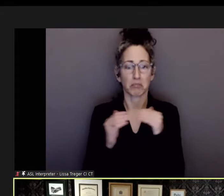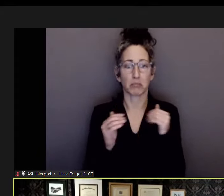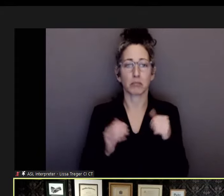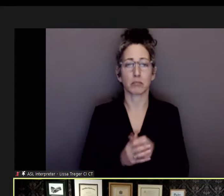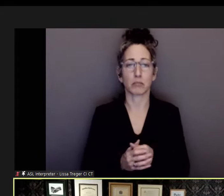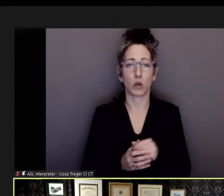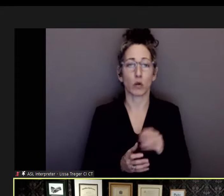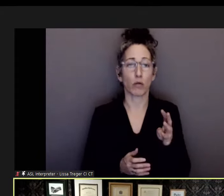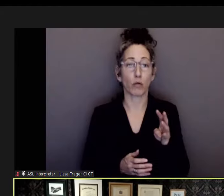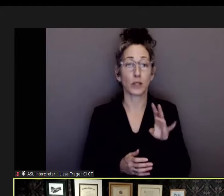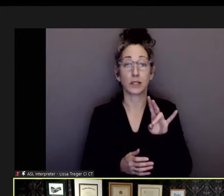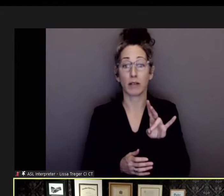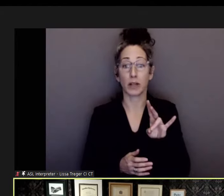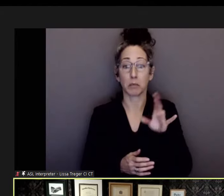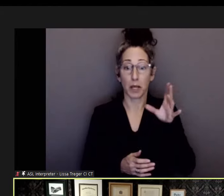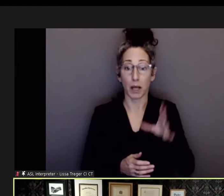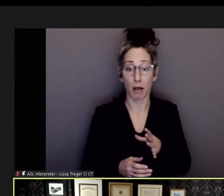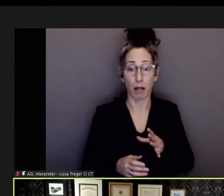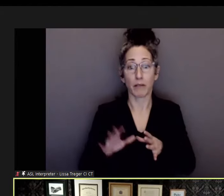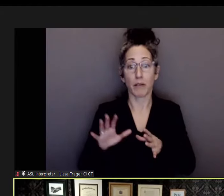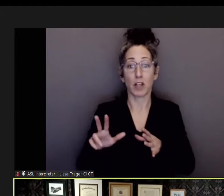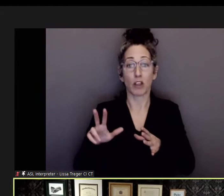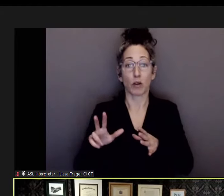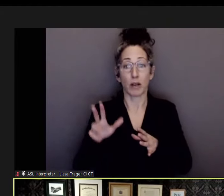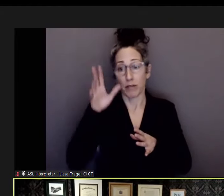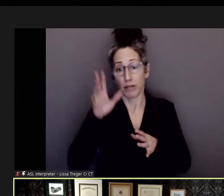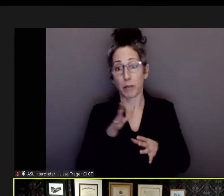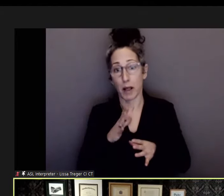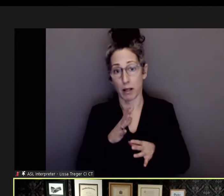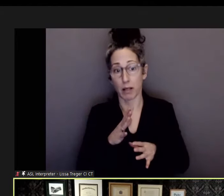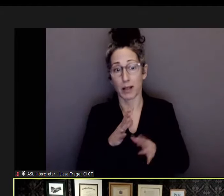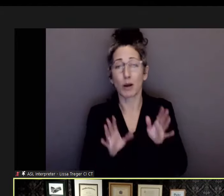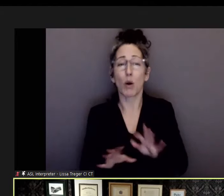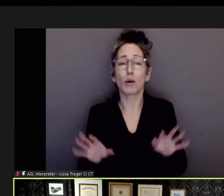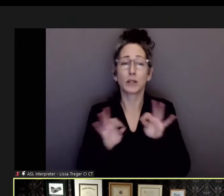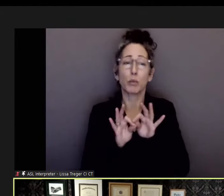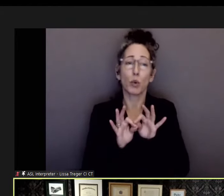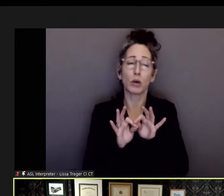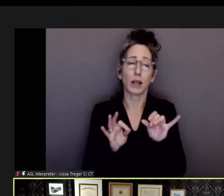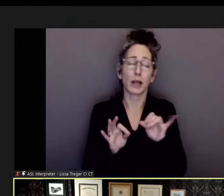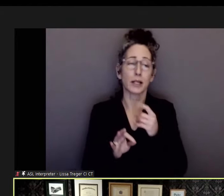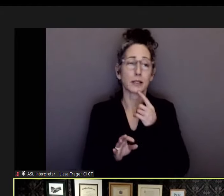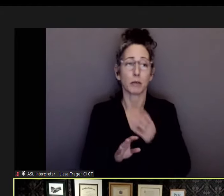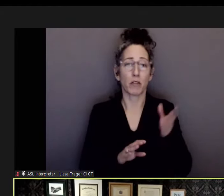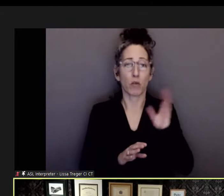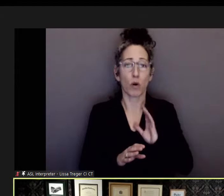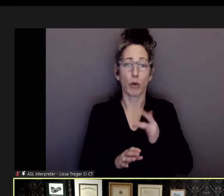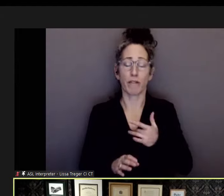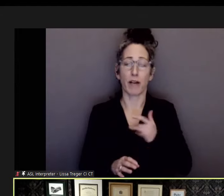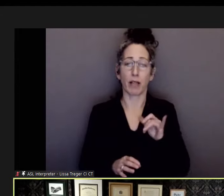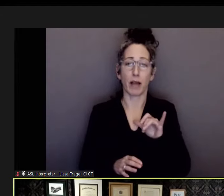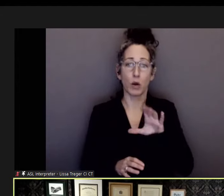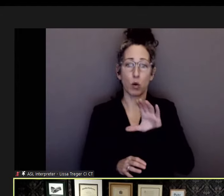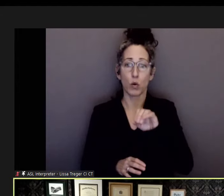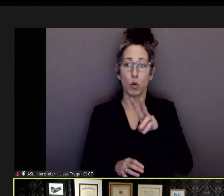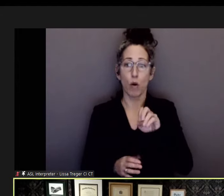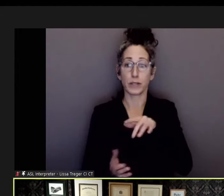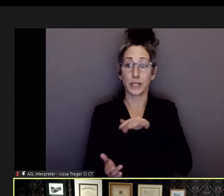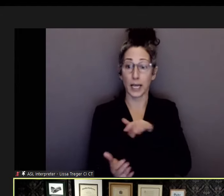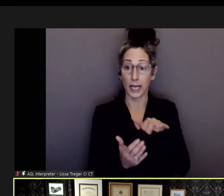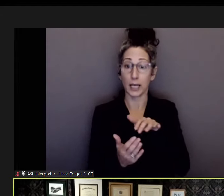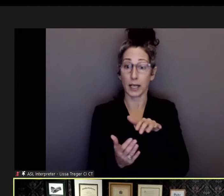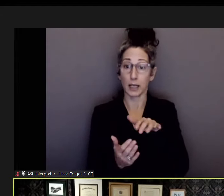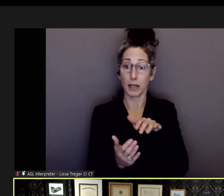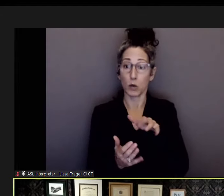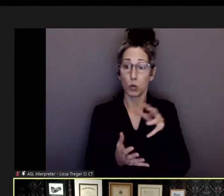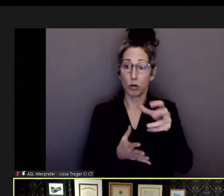53% male. And this was important, as I mentioned, we felt that the COVE study was able to enroll a